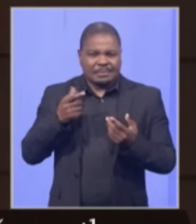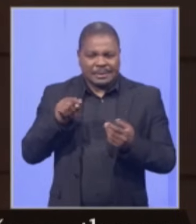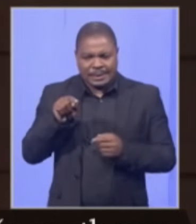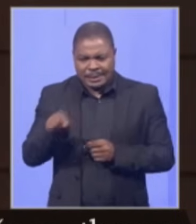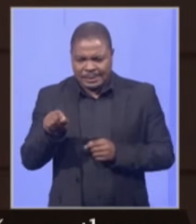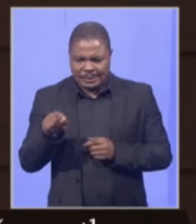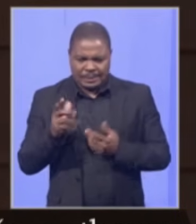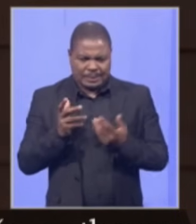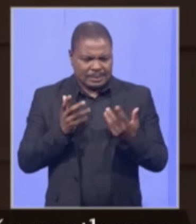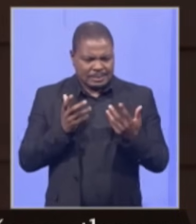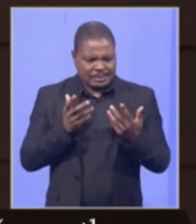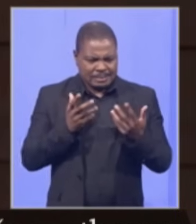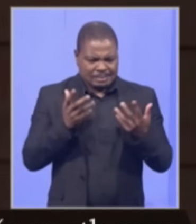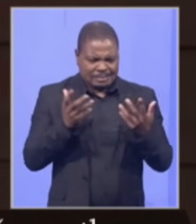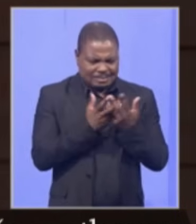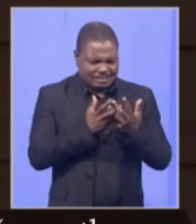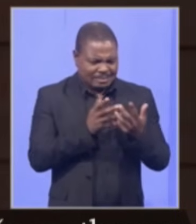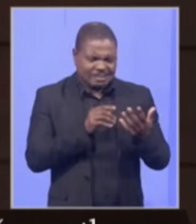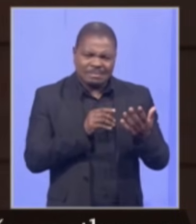consistent with